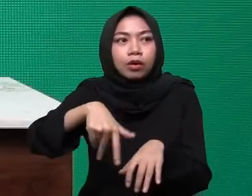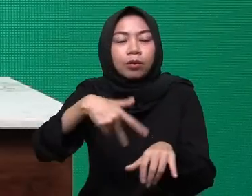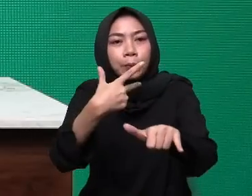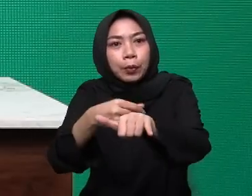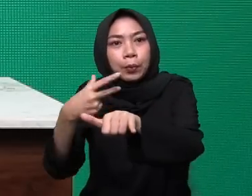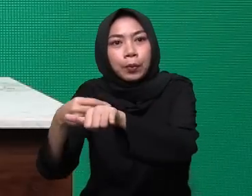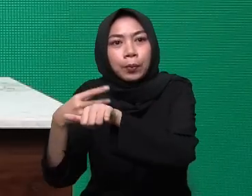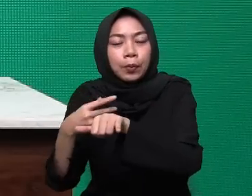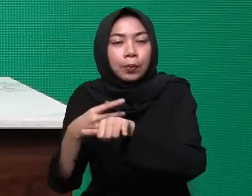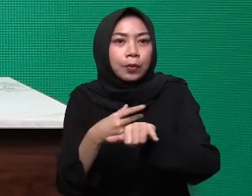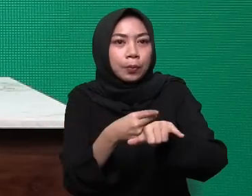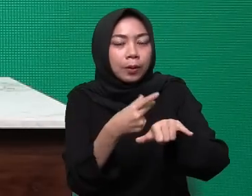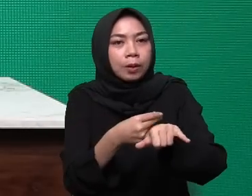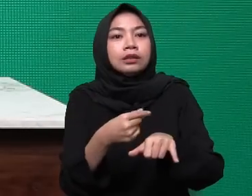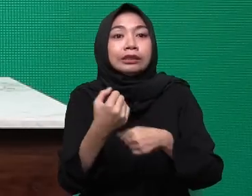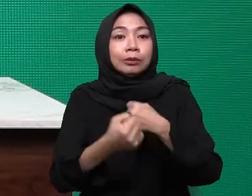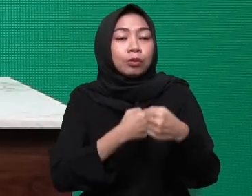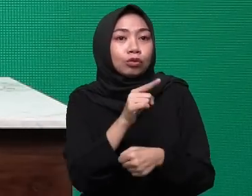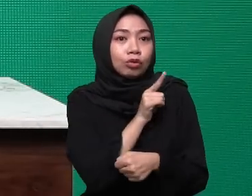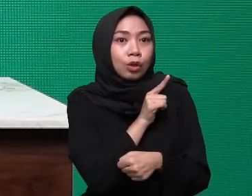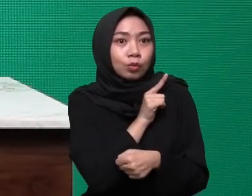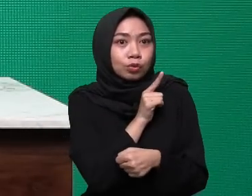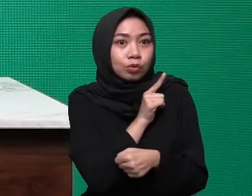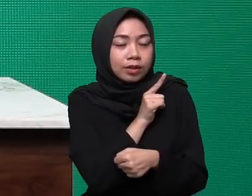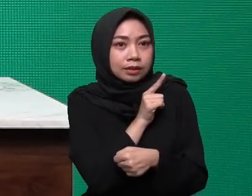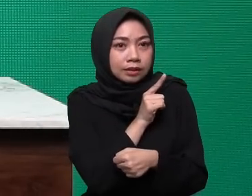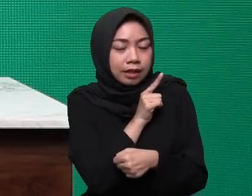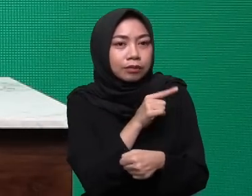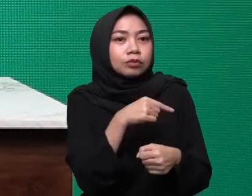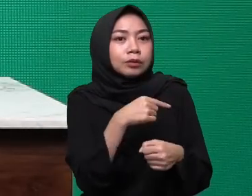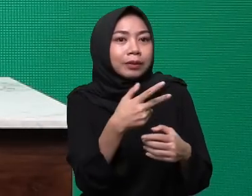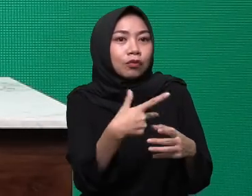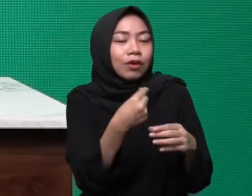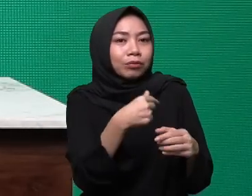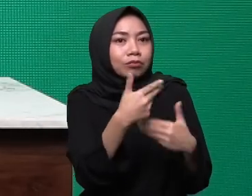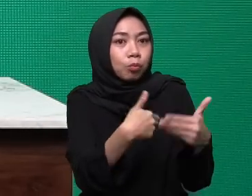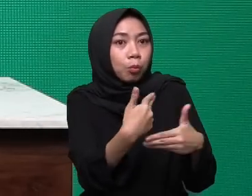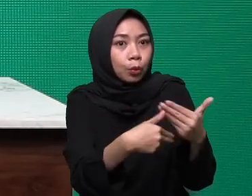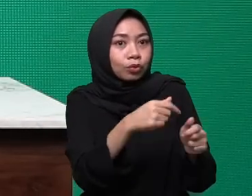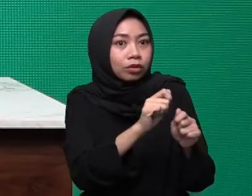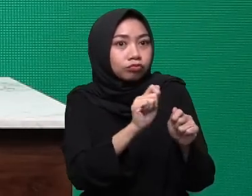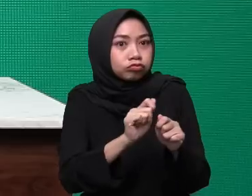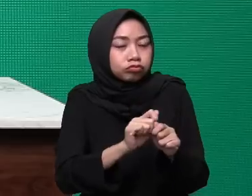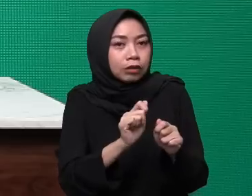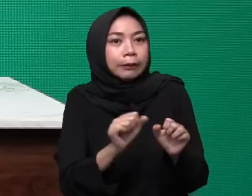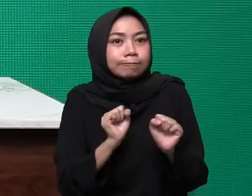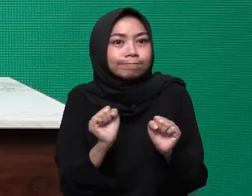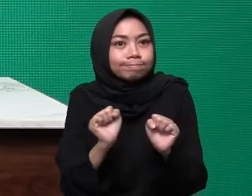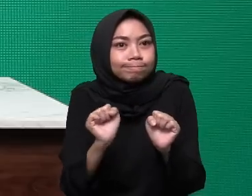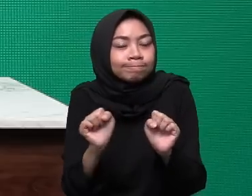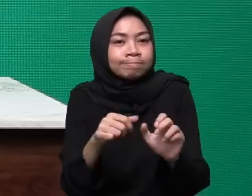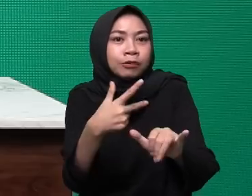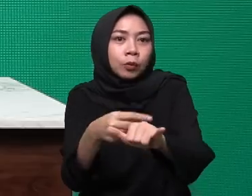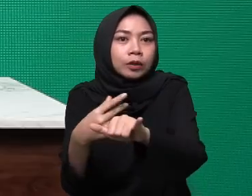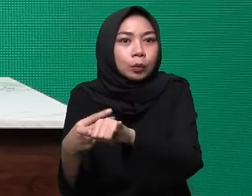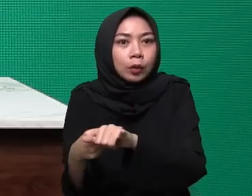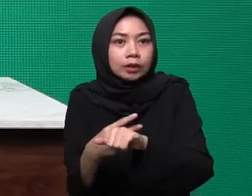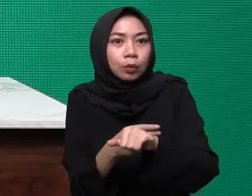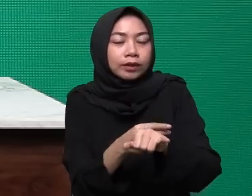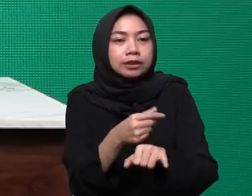also involve private companies in procuring vaccines to accelerate FMD vaccinations. All